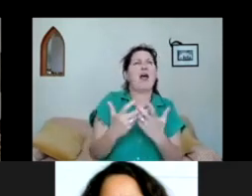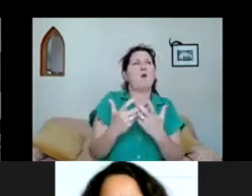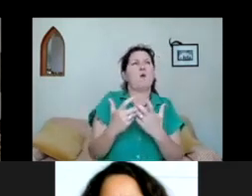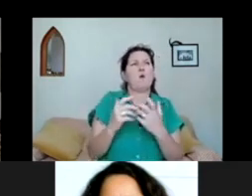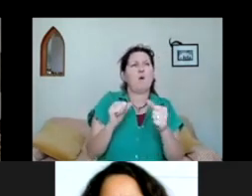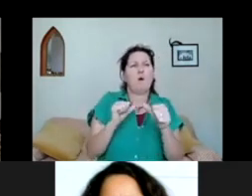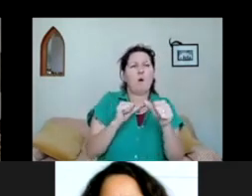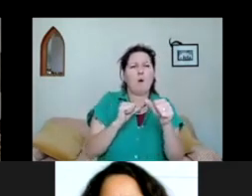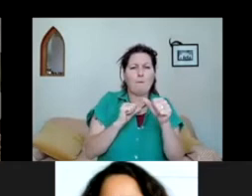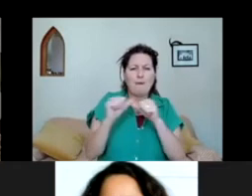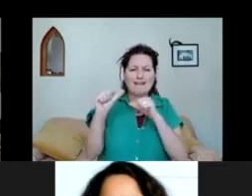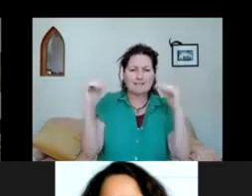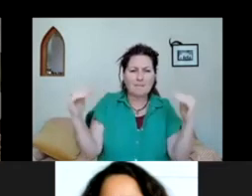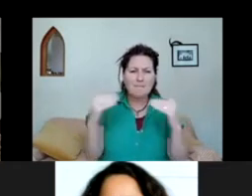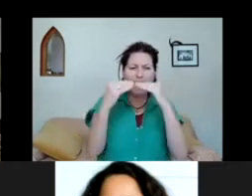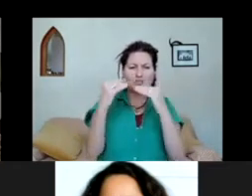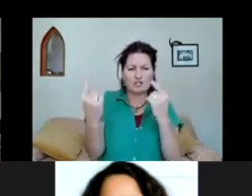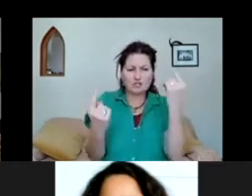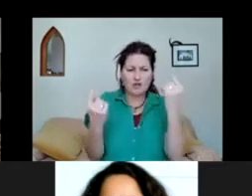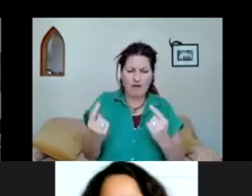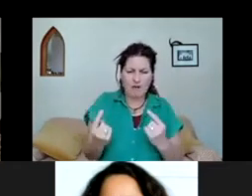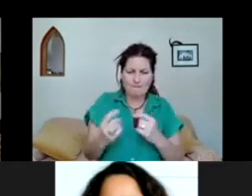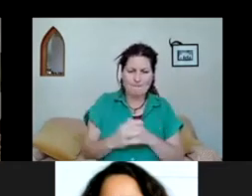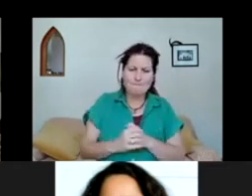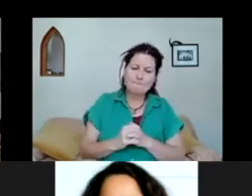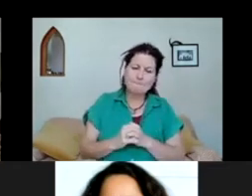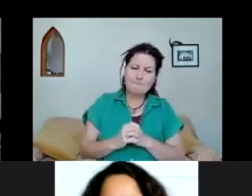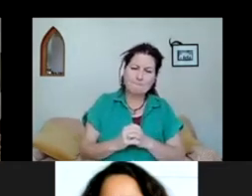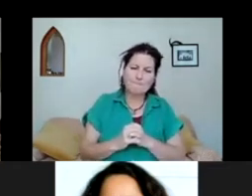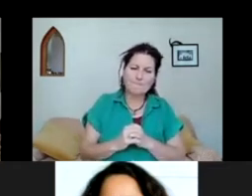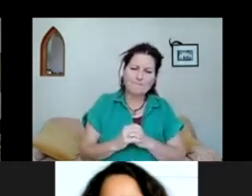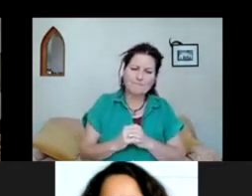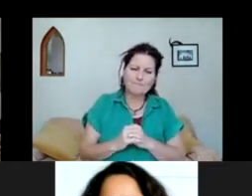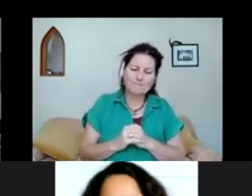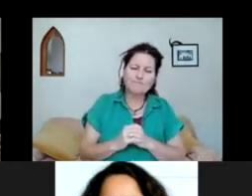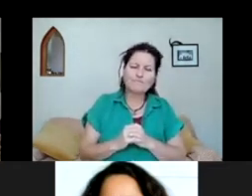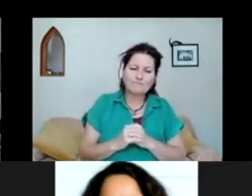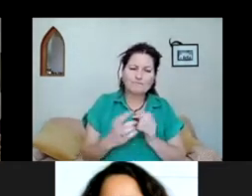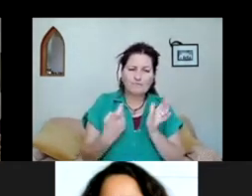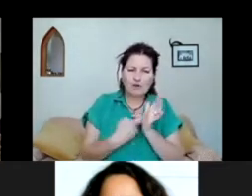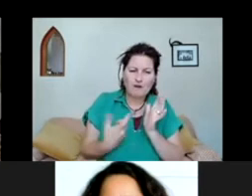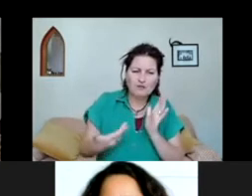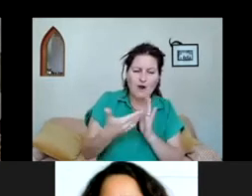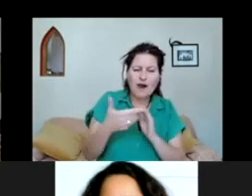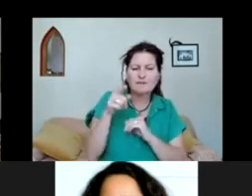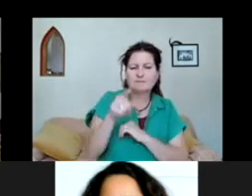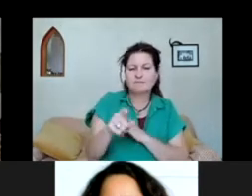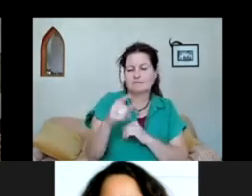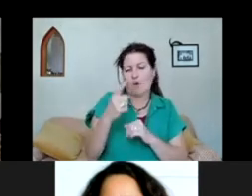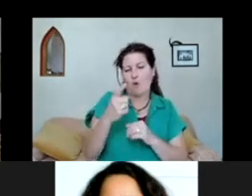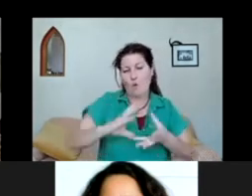other. Yeah, I mean, in terms of creating a body of exciting